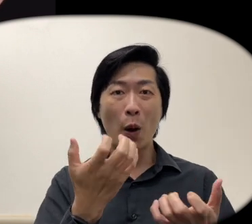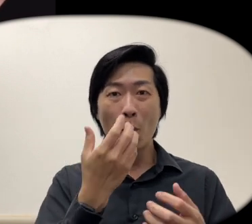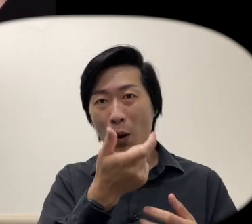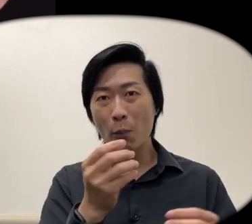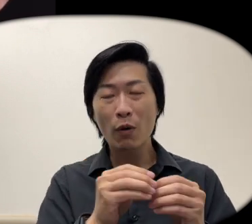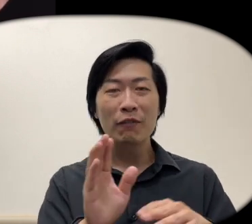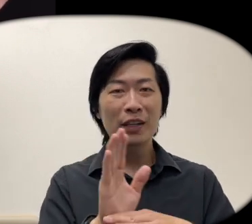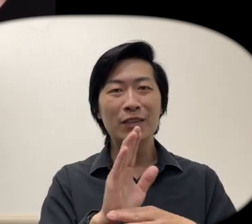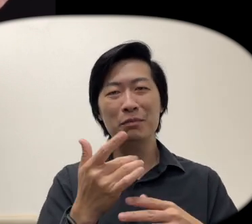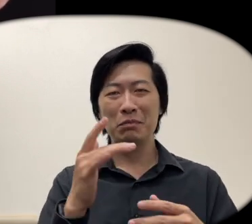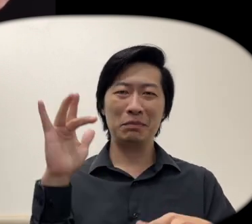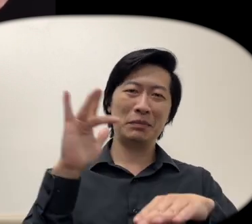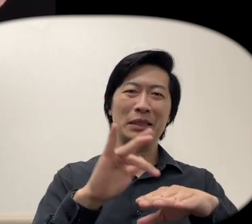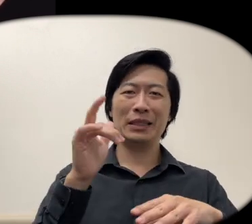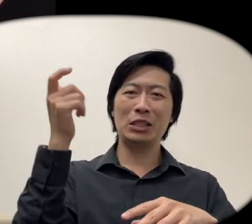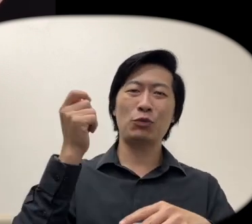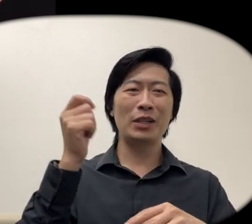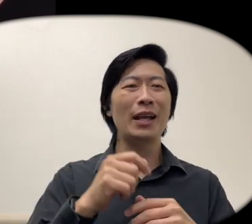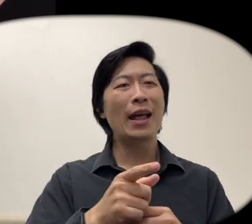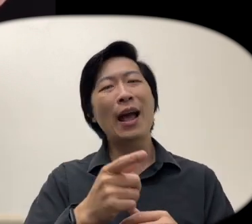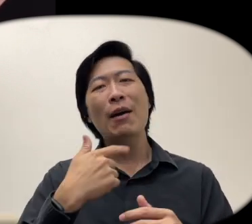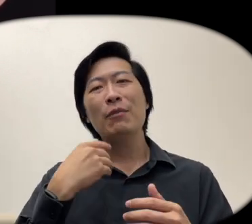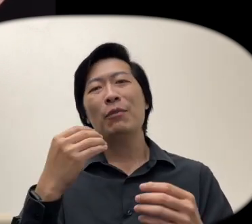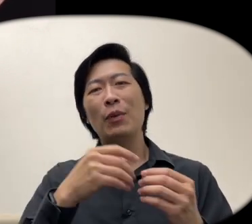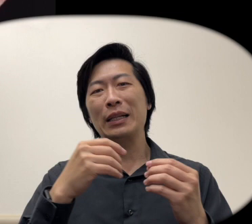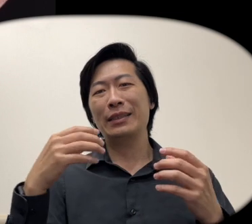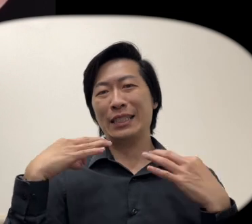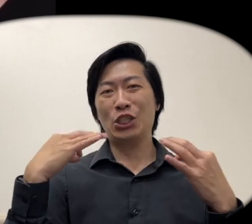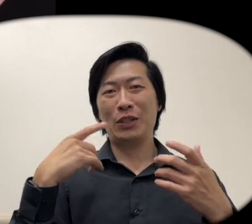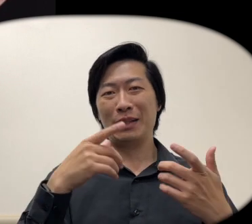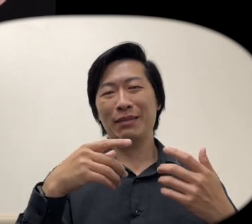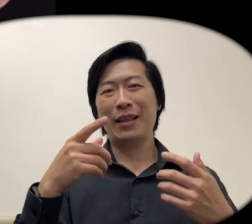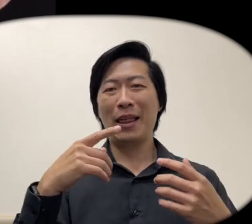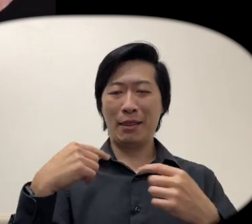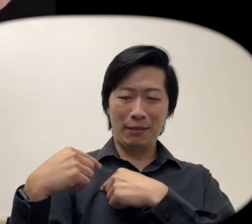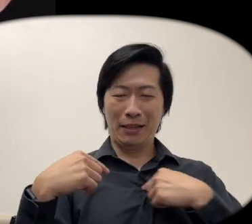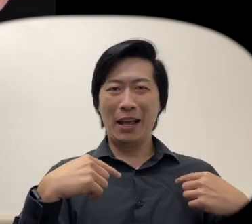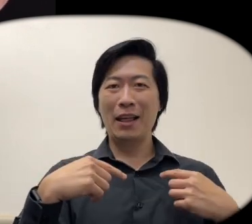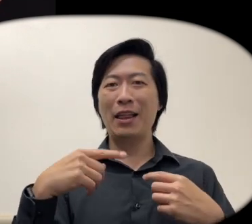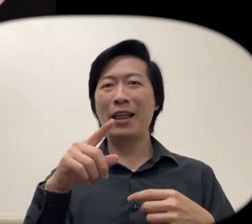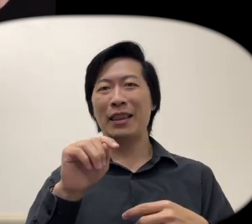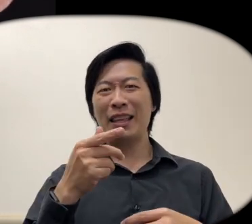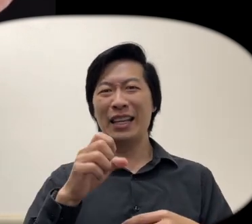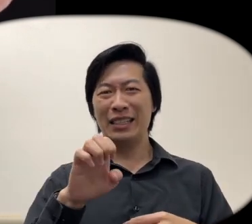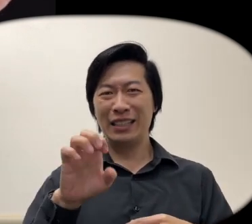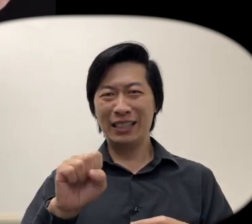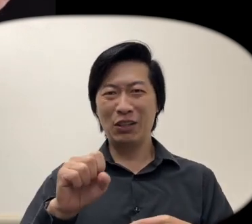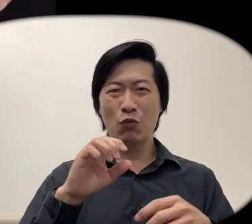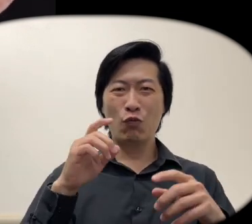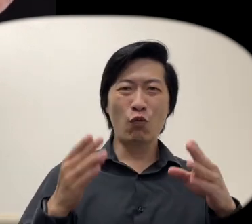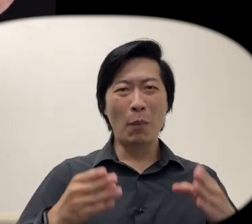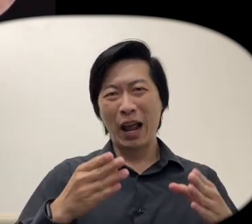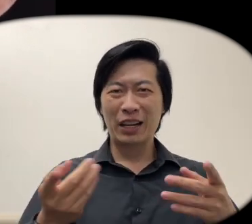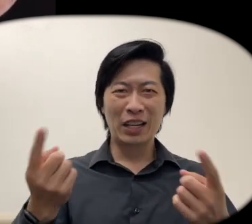the description that you can purchase starting in $19.50. These Robots Are Coming shirts, which is something that I'm very passionate about. And lastly, you can also support the